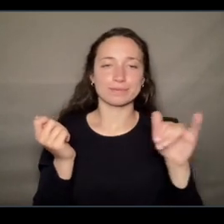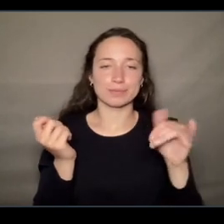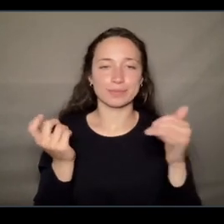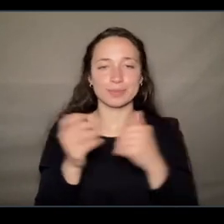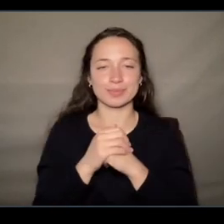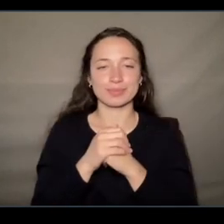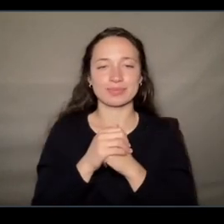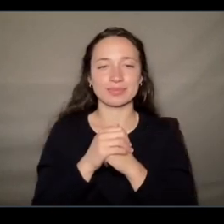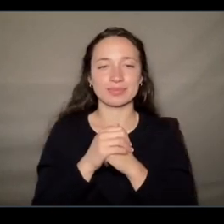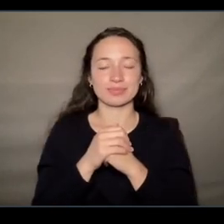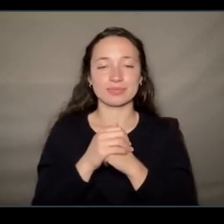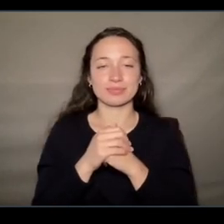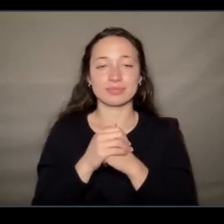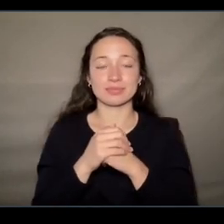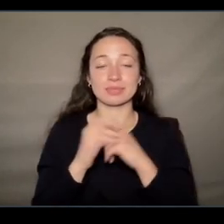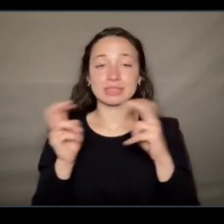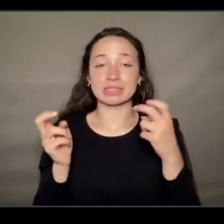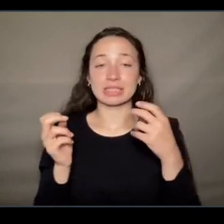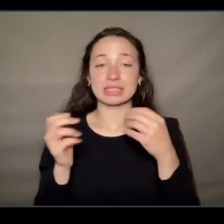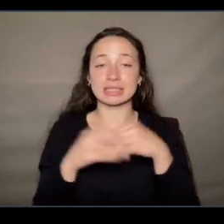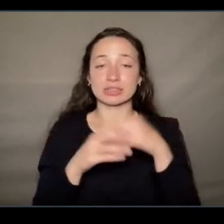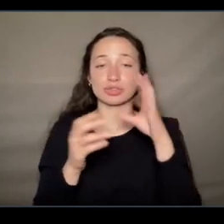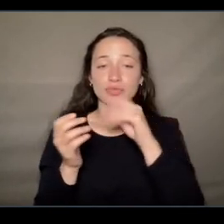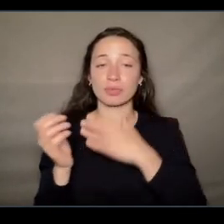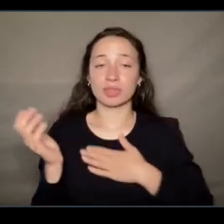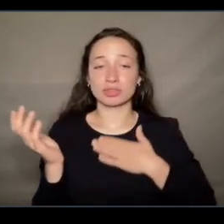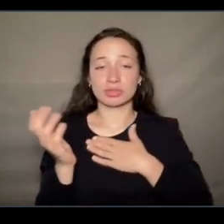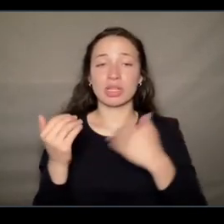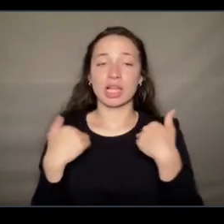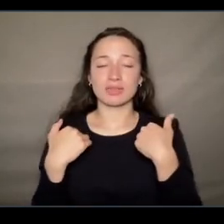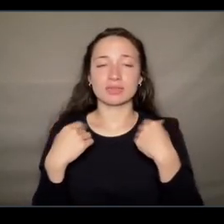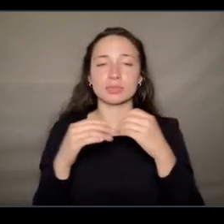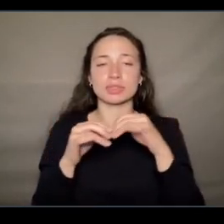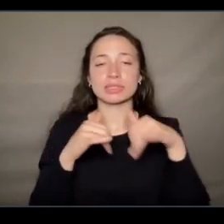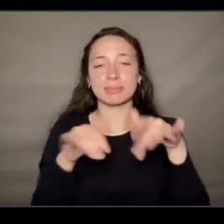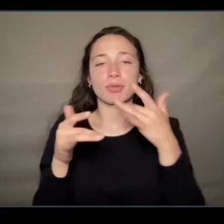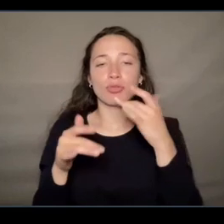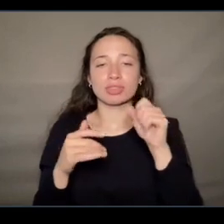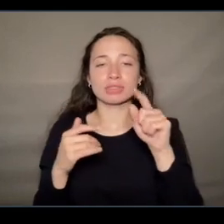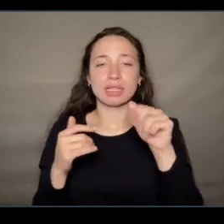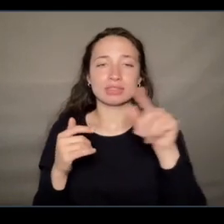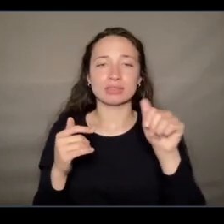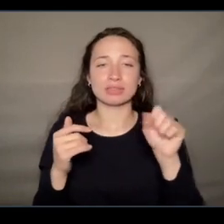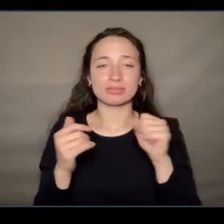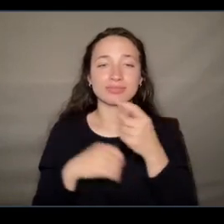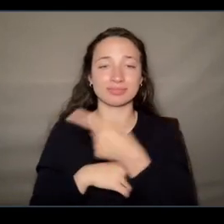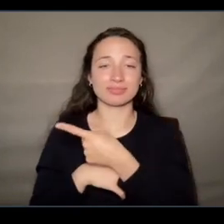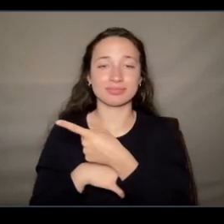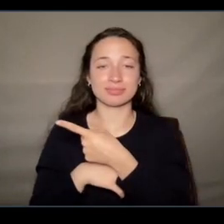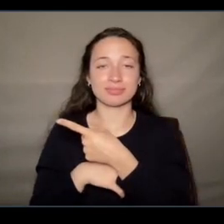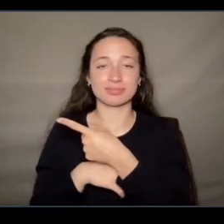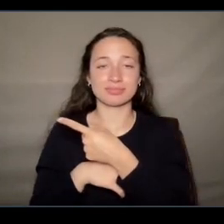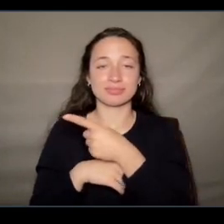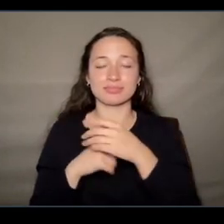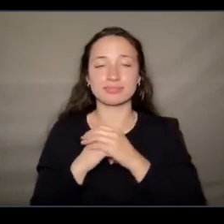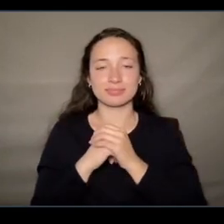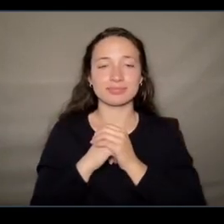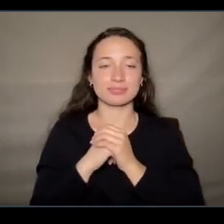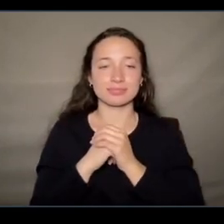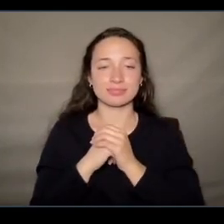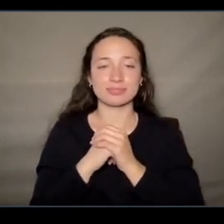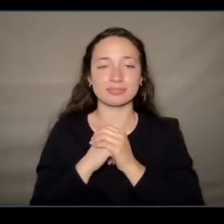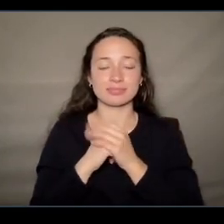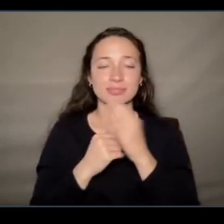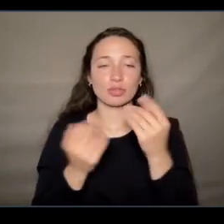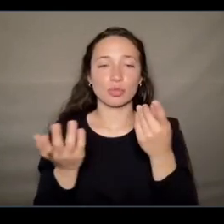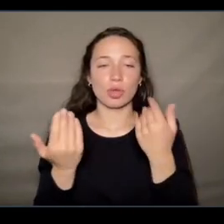too. And then this In Search of Pleasure does have more typical stanzas. Yeah.